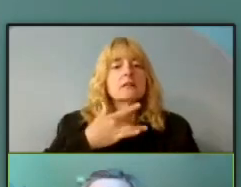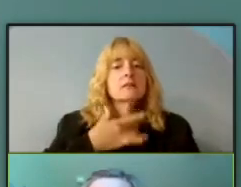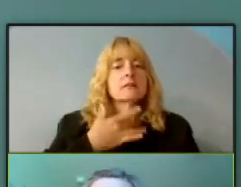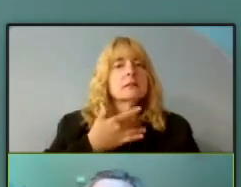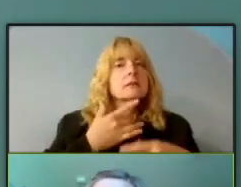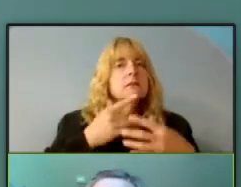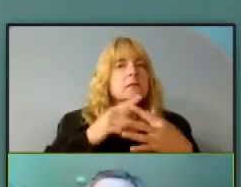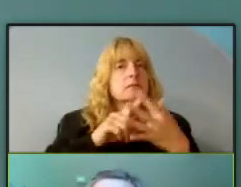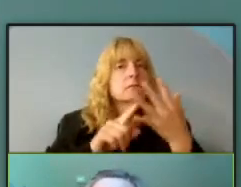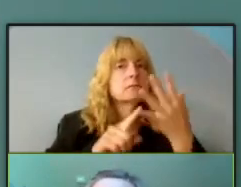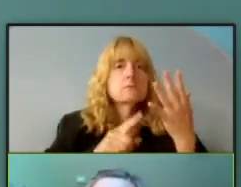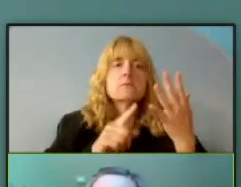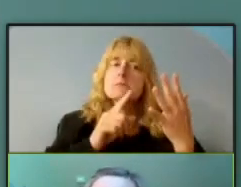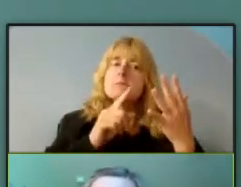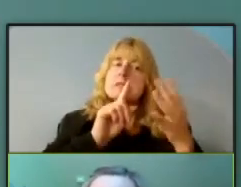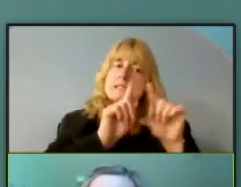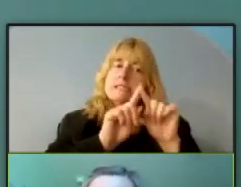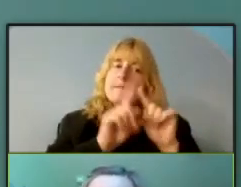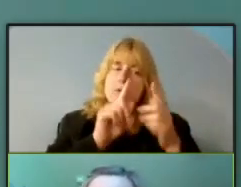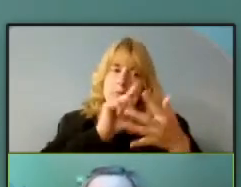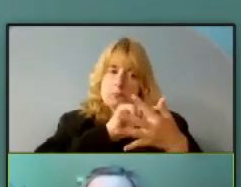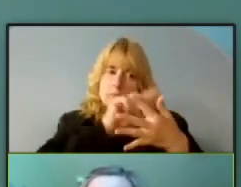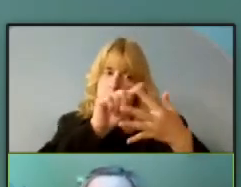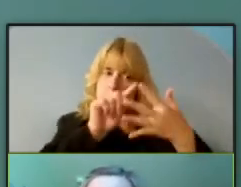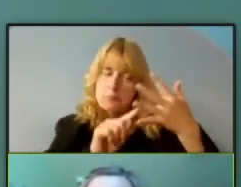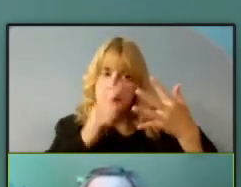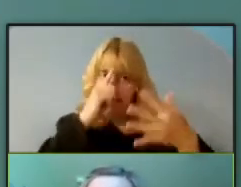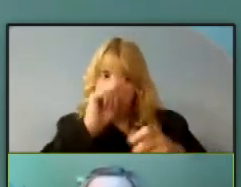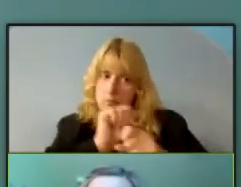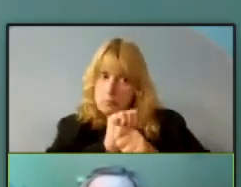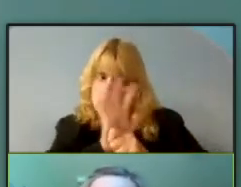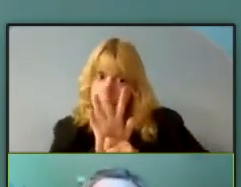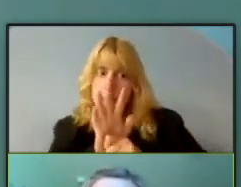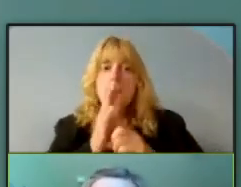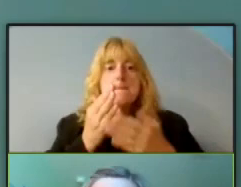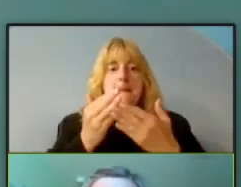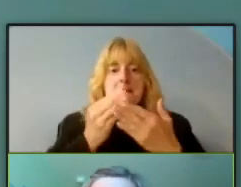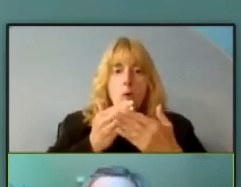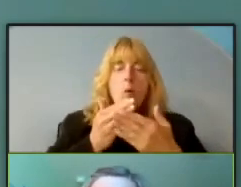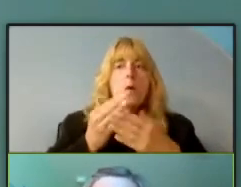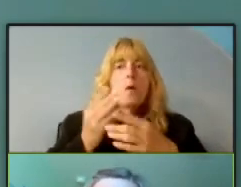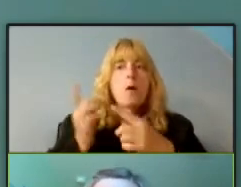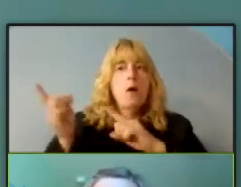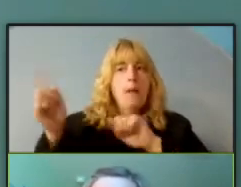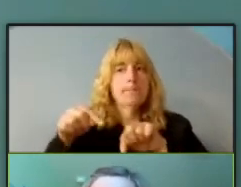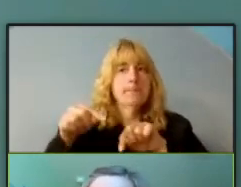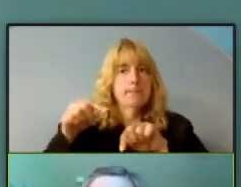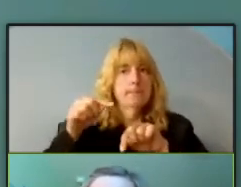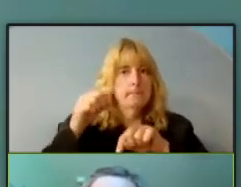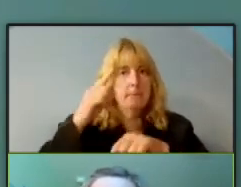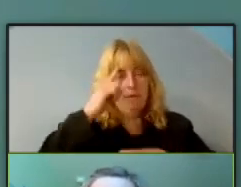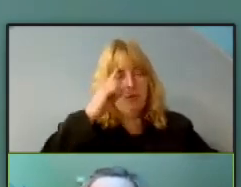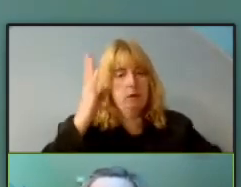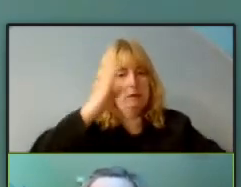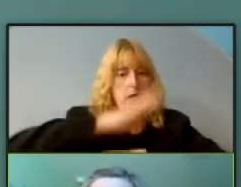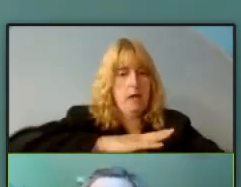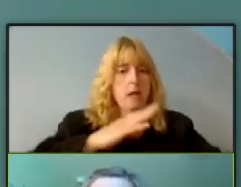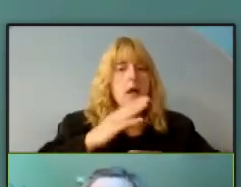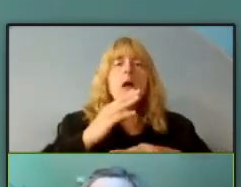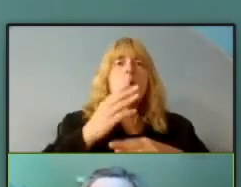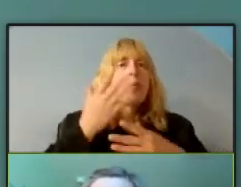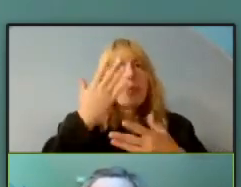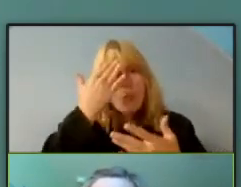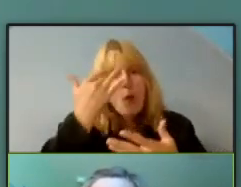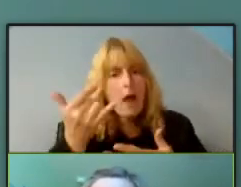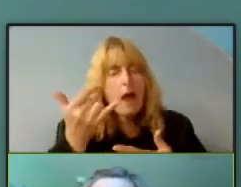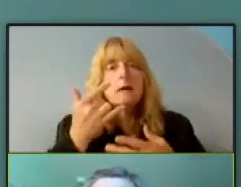COVID-19 symptoms before you're able to come into that care environment. And that's to make sure that those staff members and all of the children